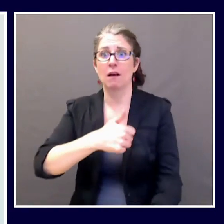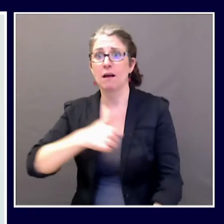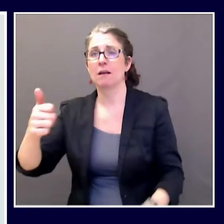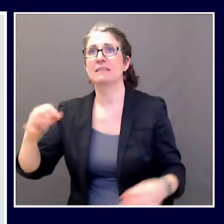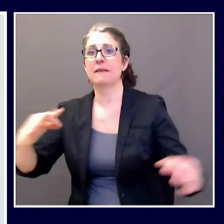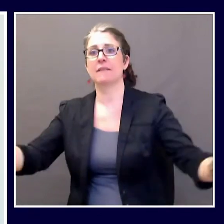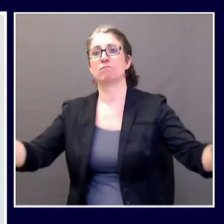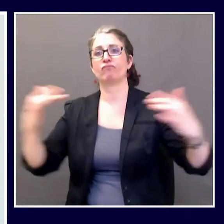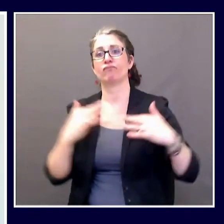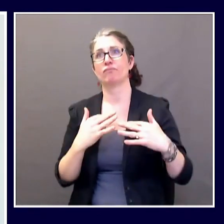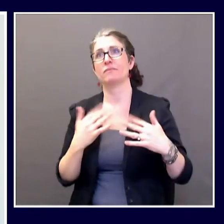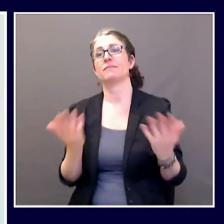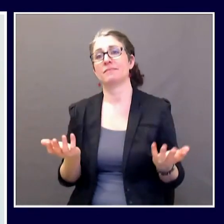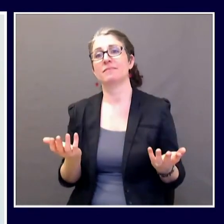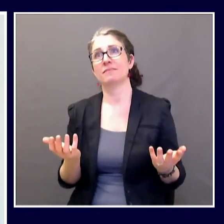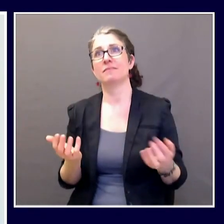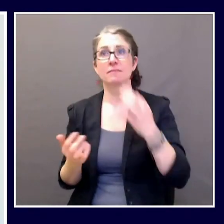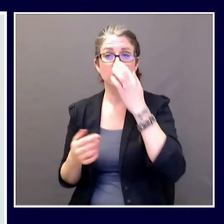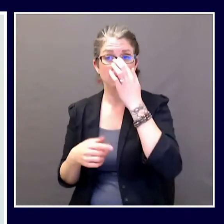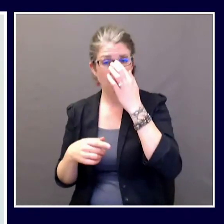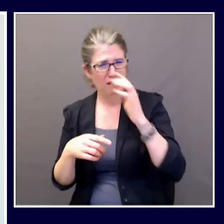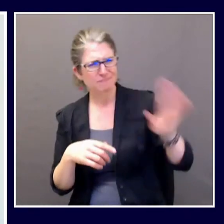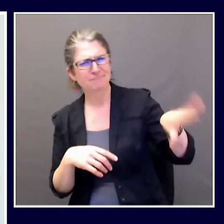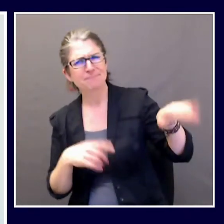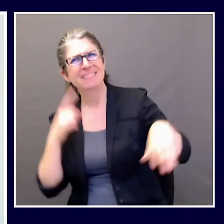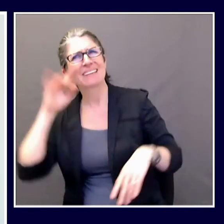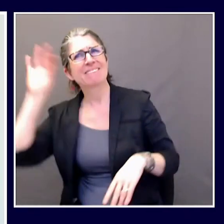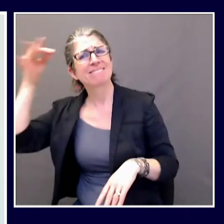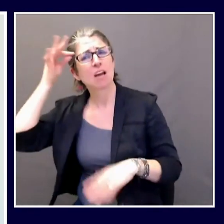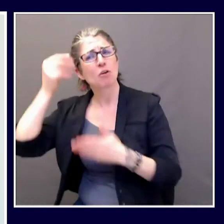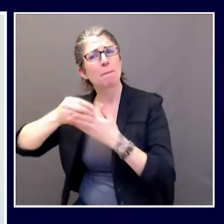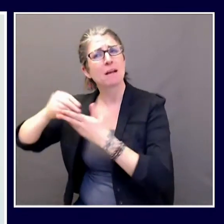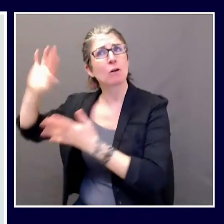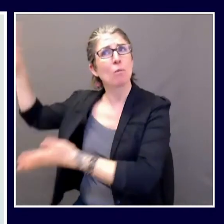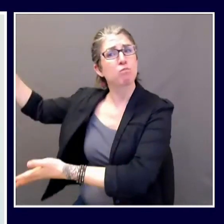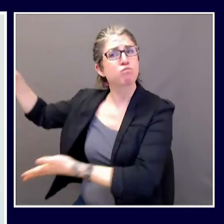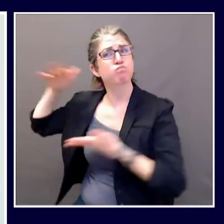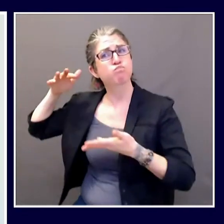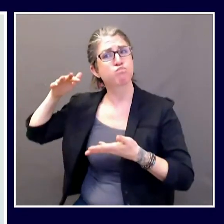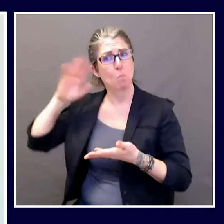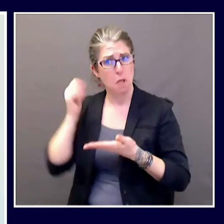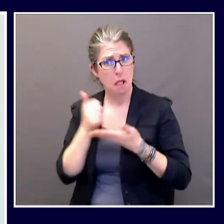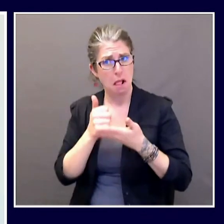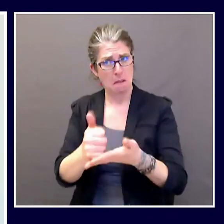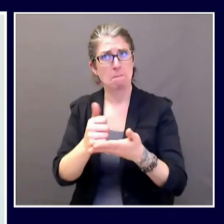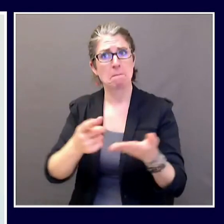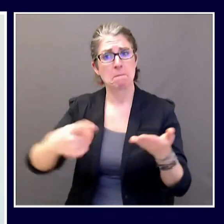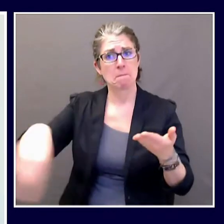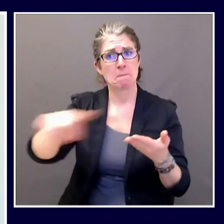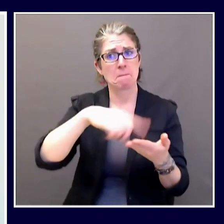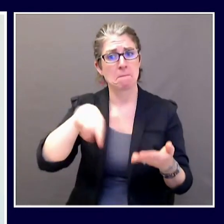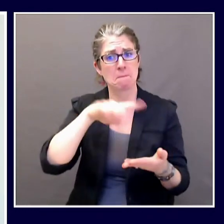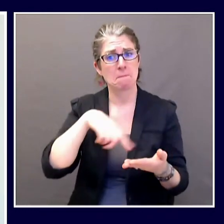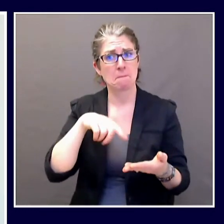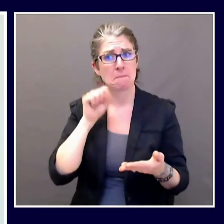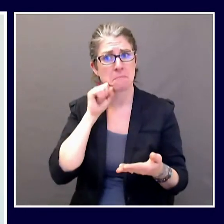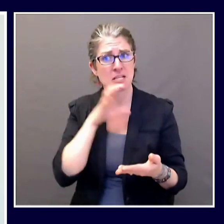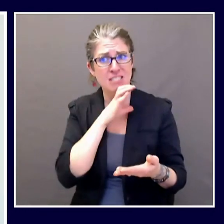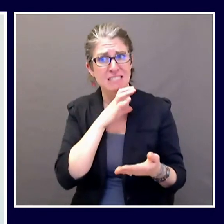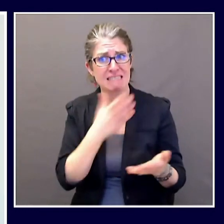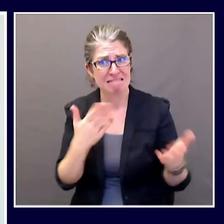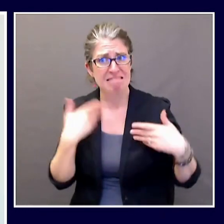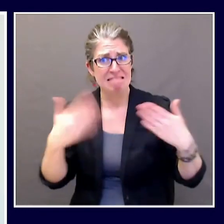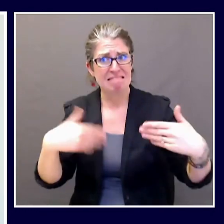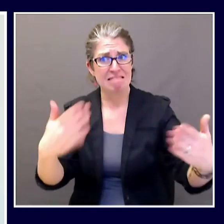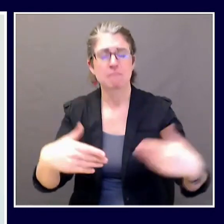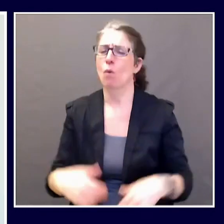help them with that process? Yes, we have been working on amending our funding for our area agencies